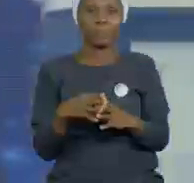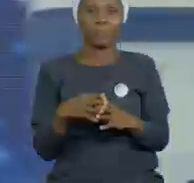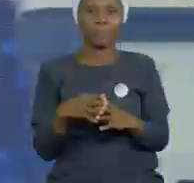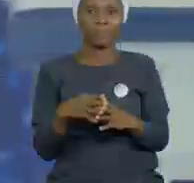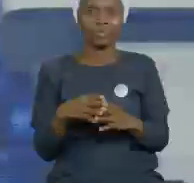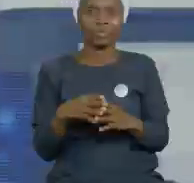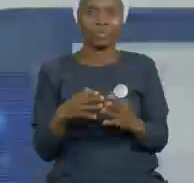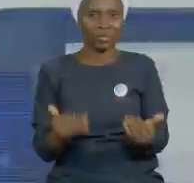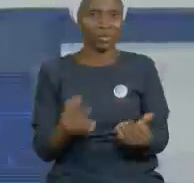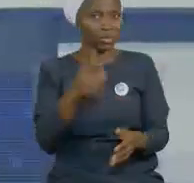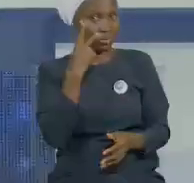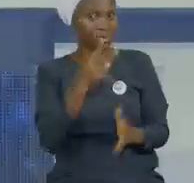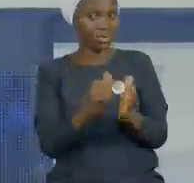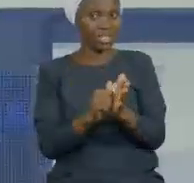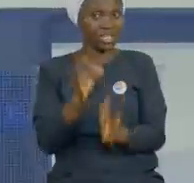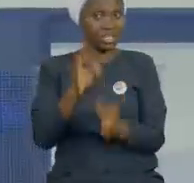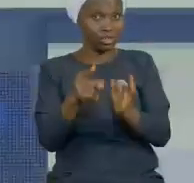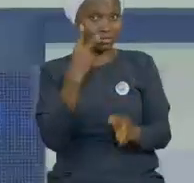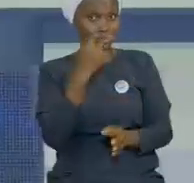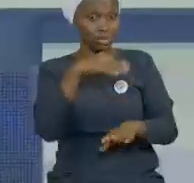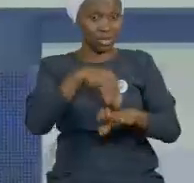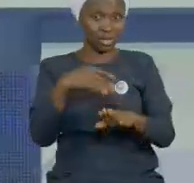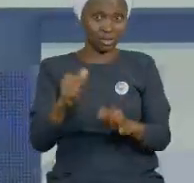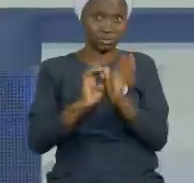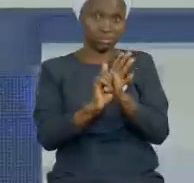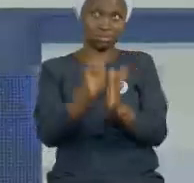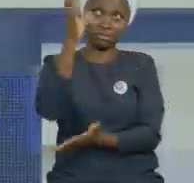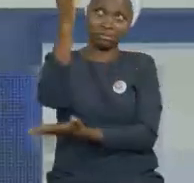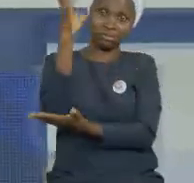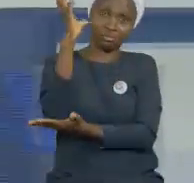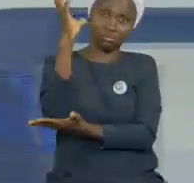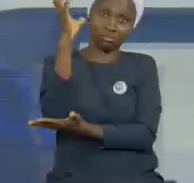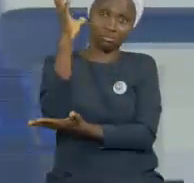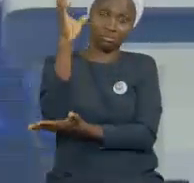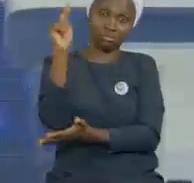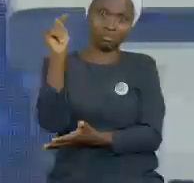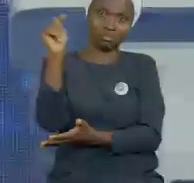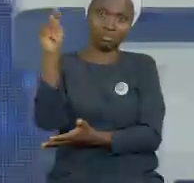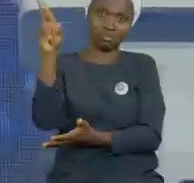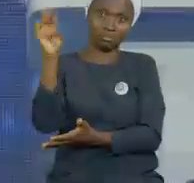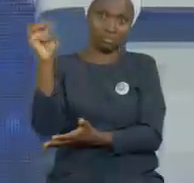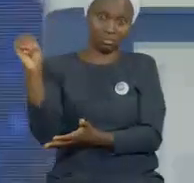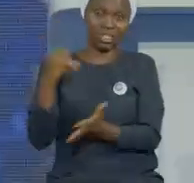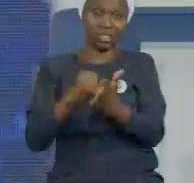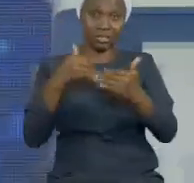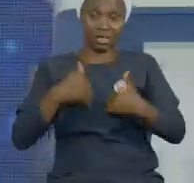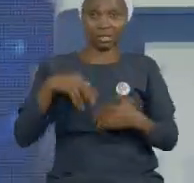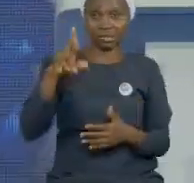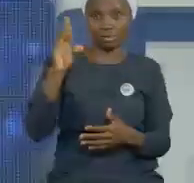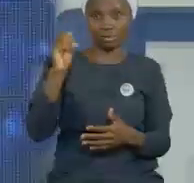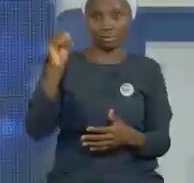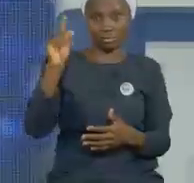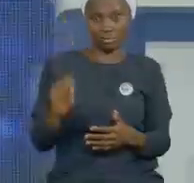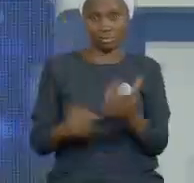Now, you see, if you look at a tree, the tree has root. The